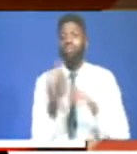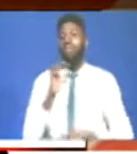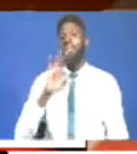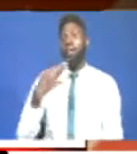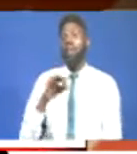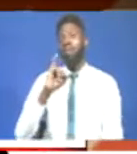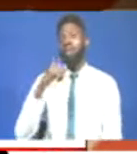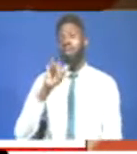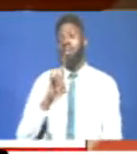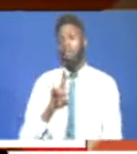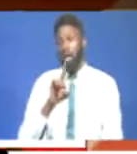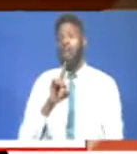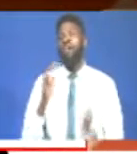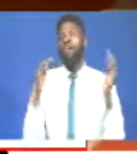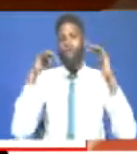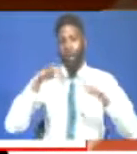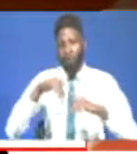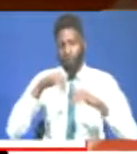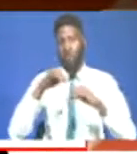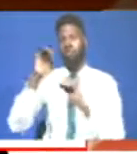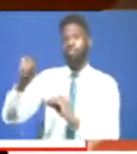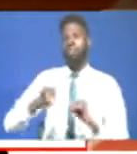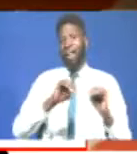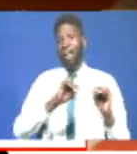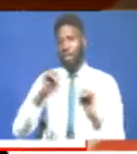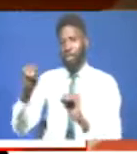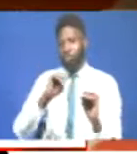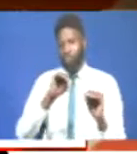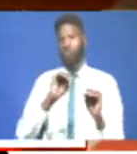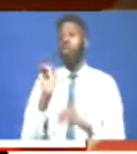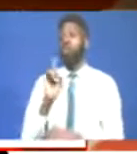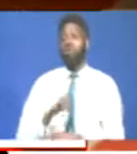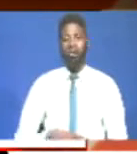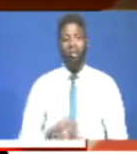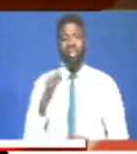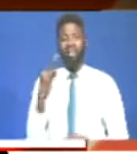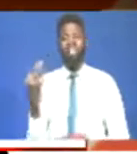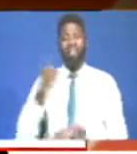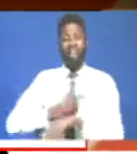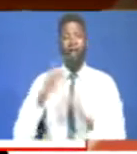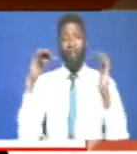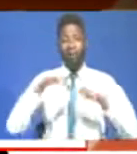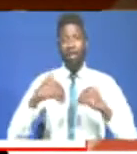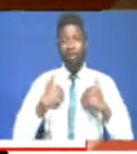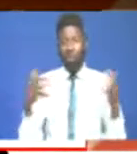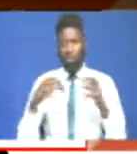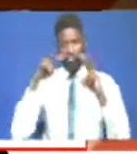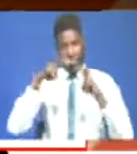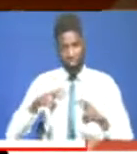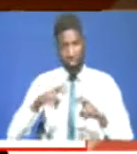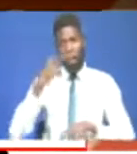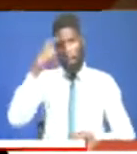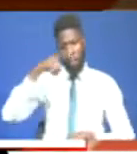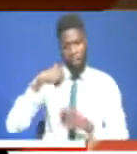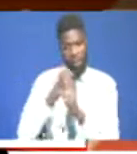on Migration and Displacement in Nairobi. The three-day conference brings together researchers, policymakers, practitioners, and